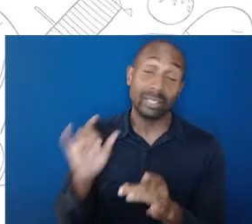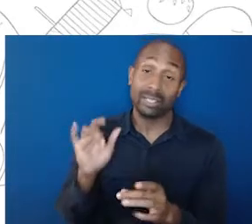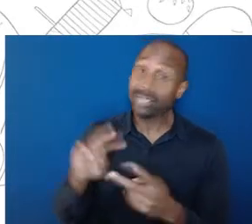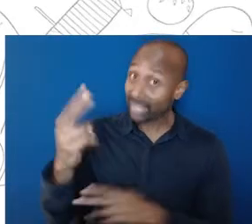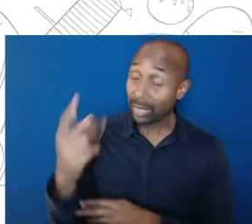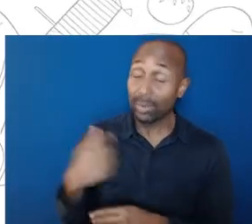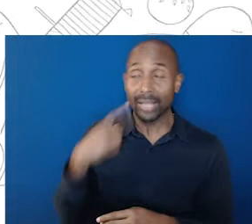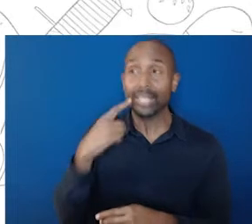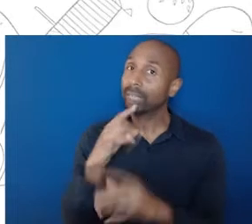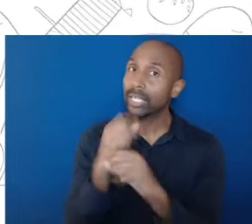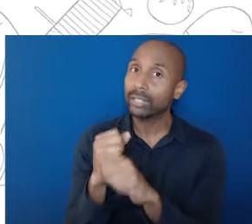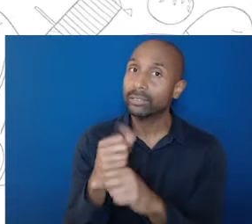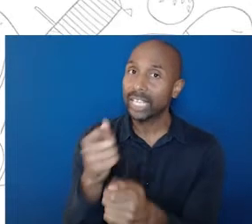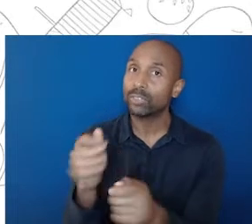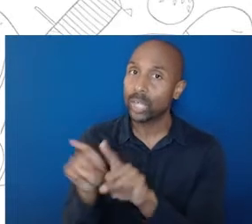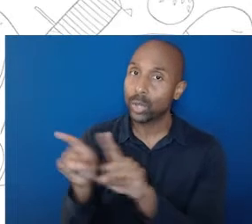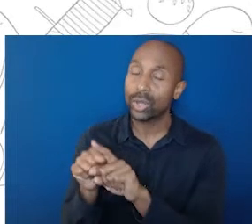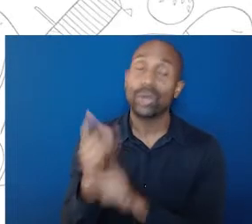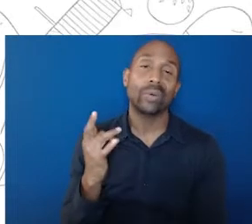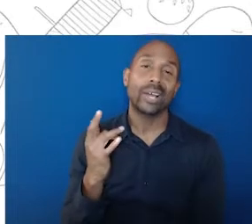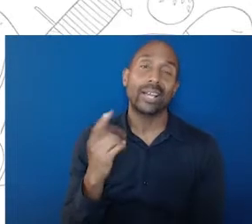is really, really interesting, because you see it